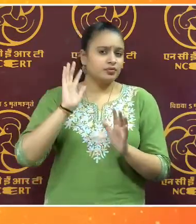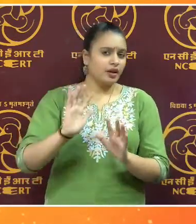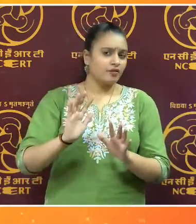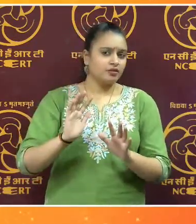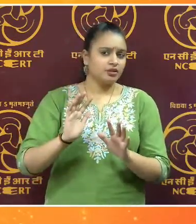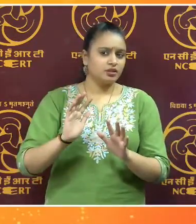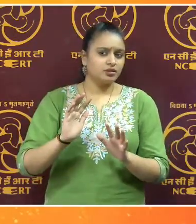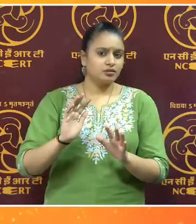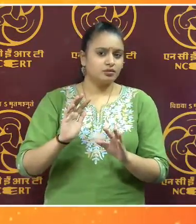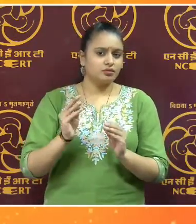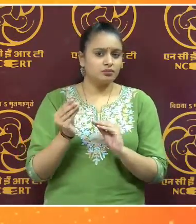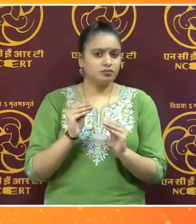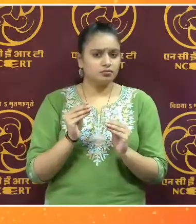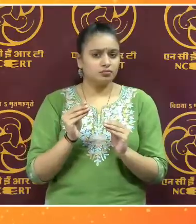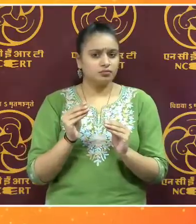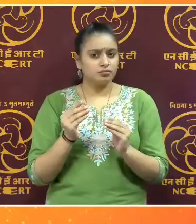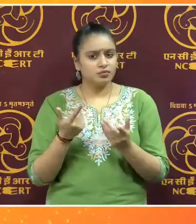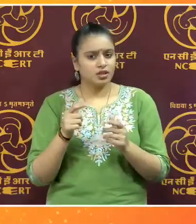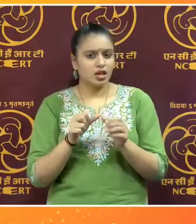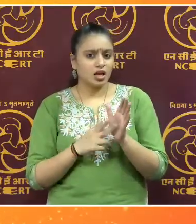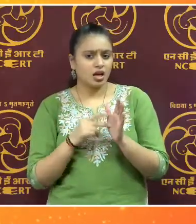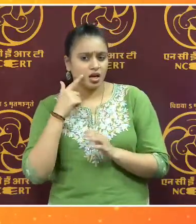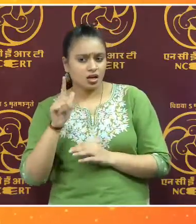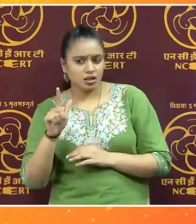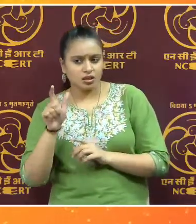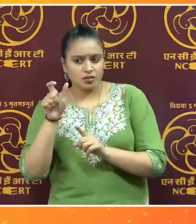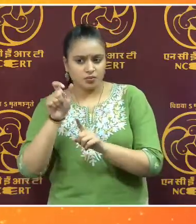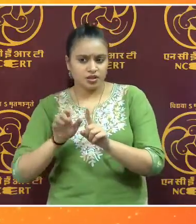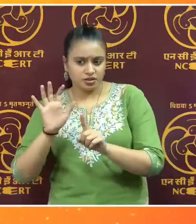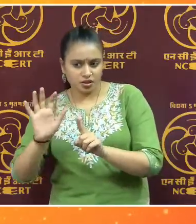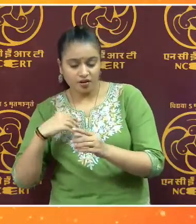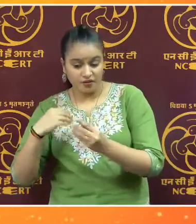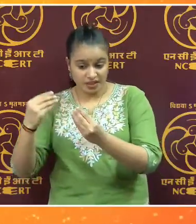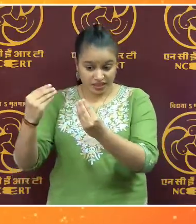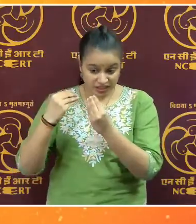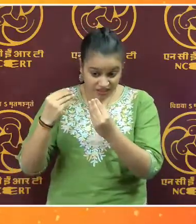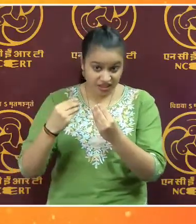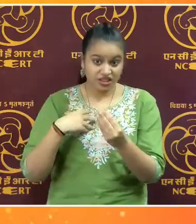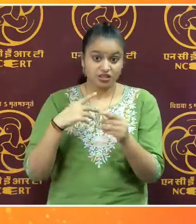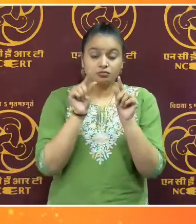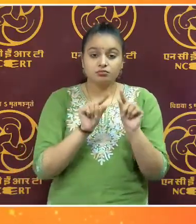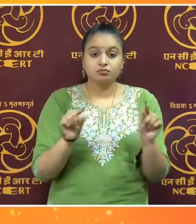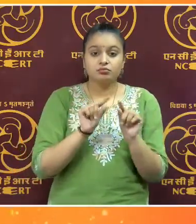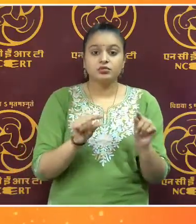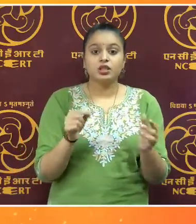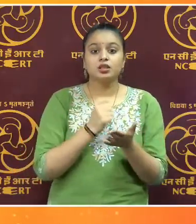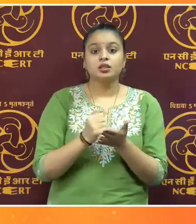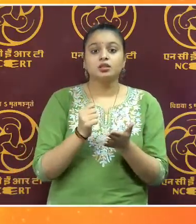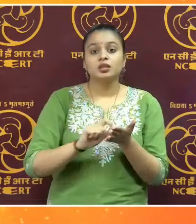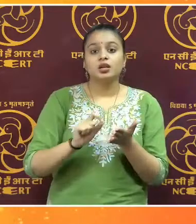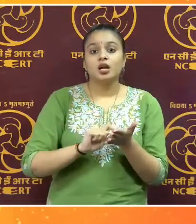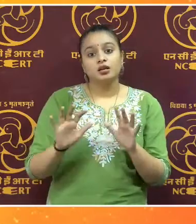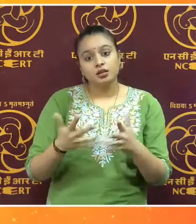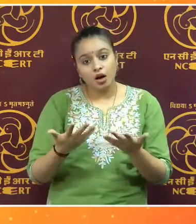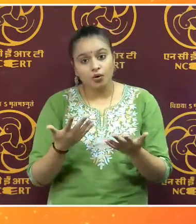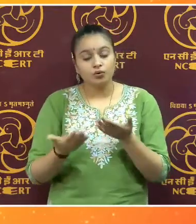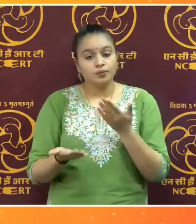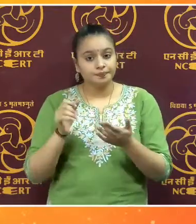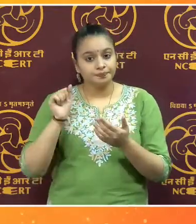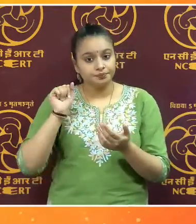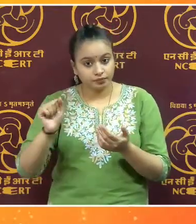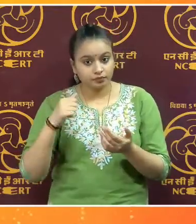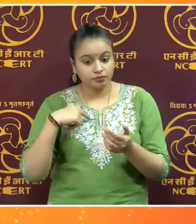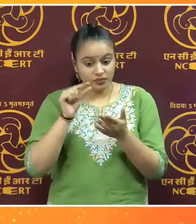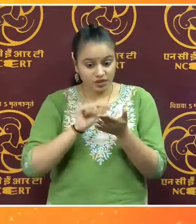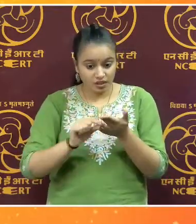that Mr. Anil is the one who teaches me how to write, and he was supposed to teach me how to write